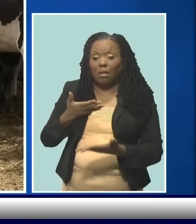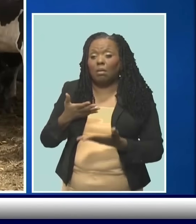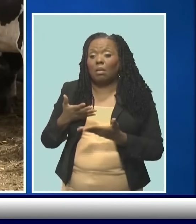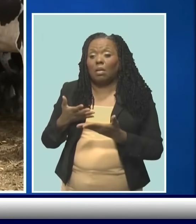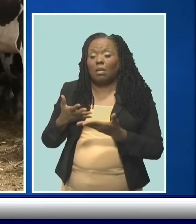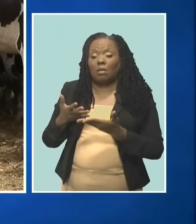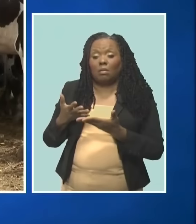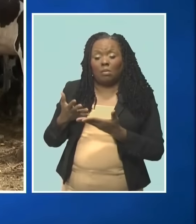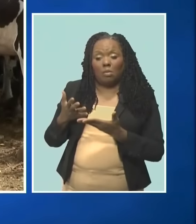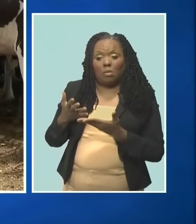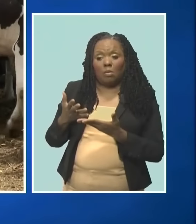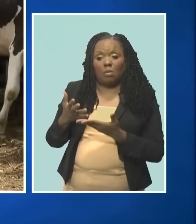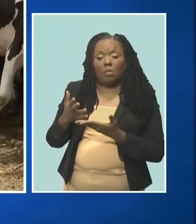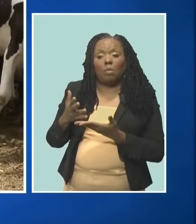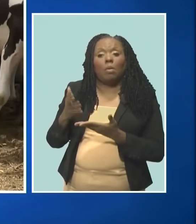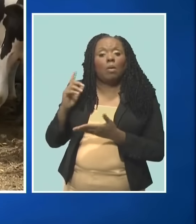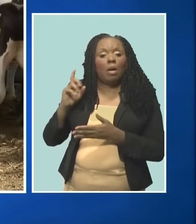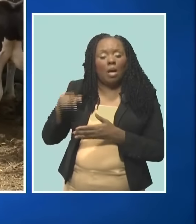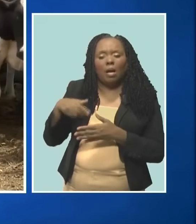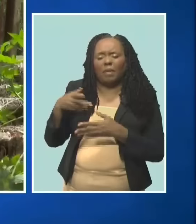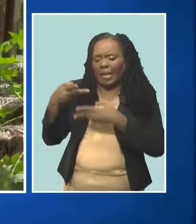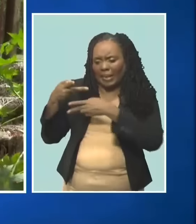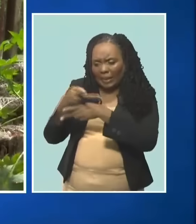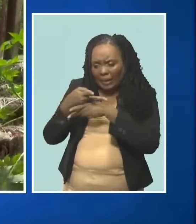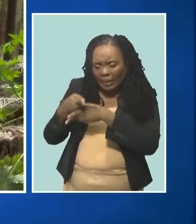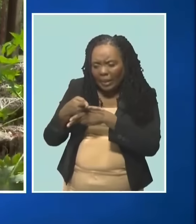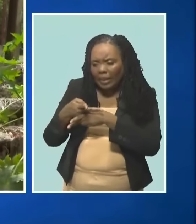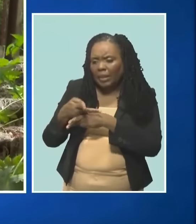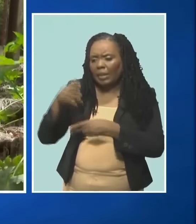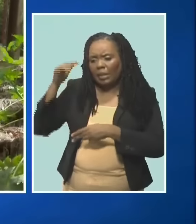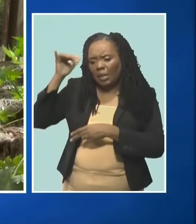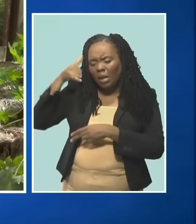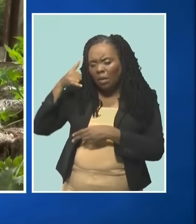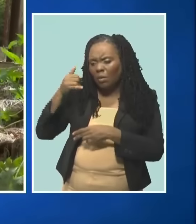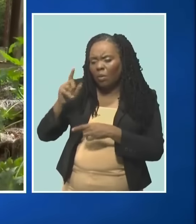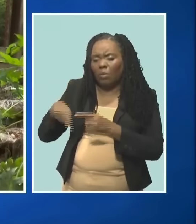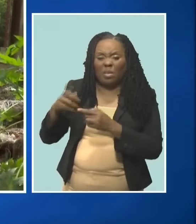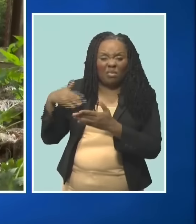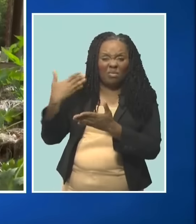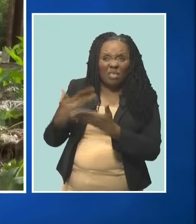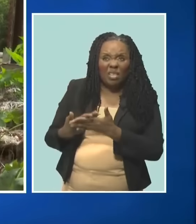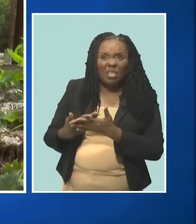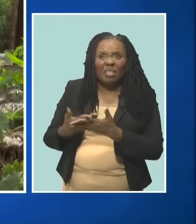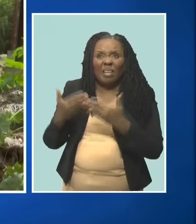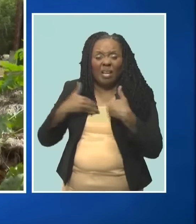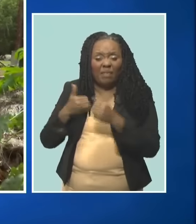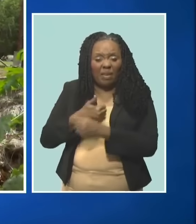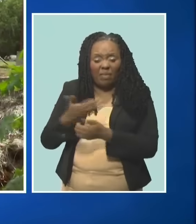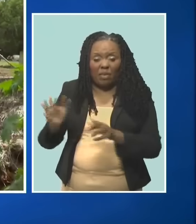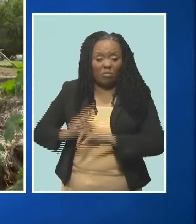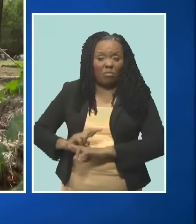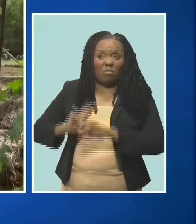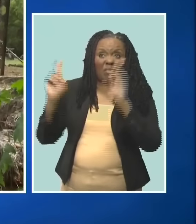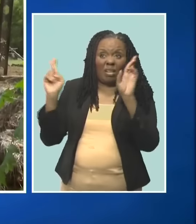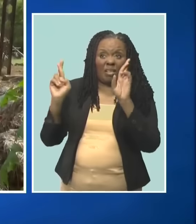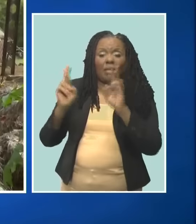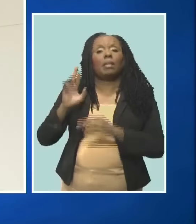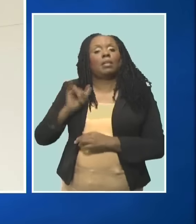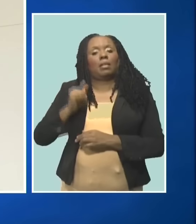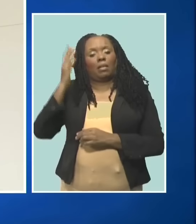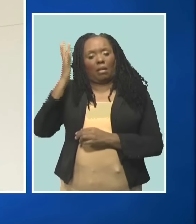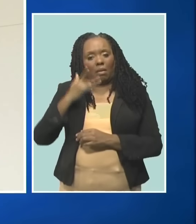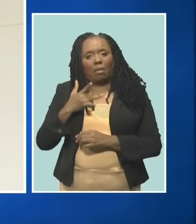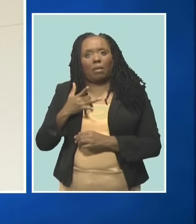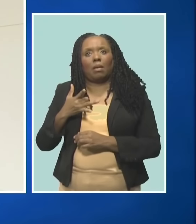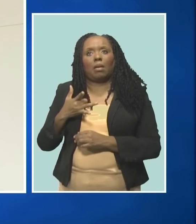instance, we aftercare, all of those things, we want to make sure that when they come, that we have things in place. And that is why I mentioned the issue of